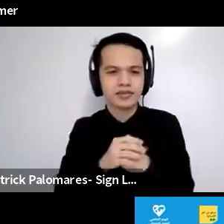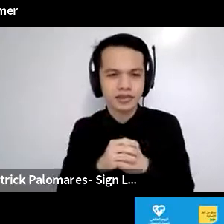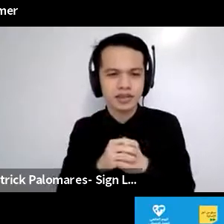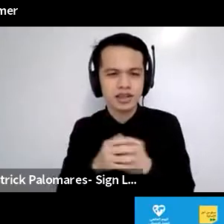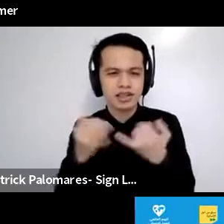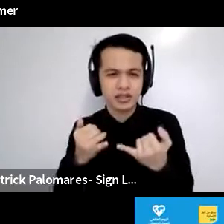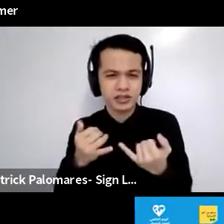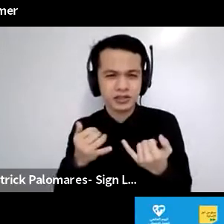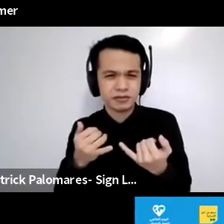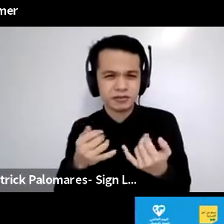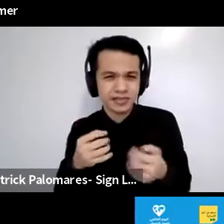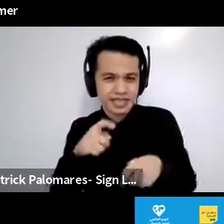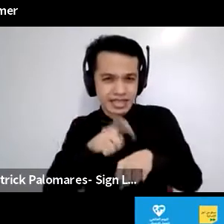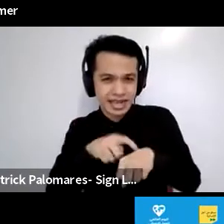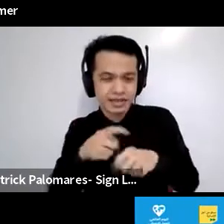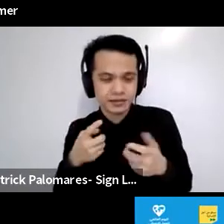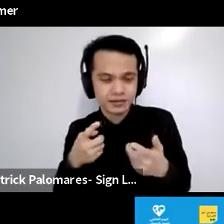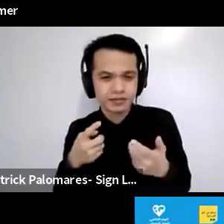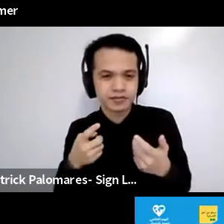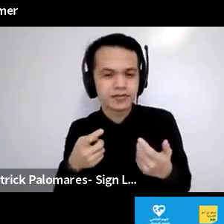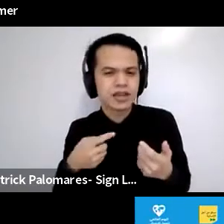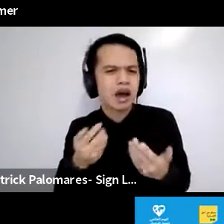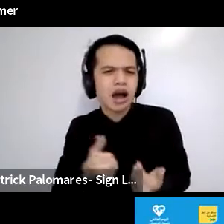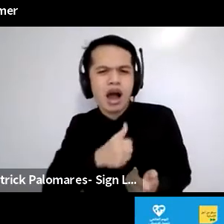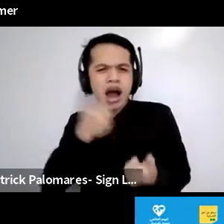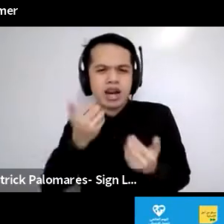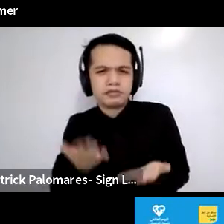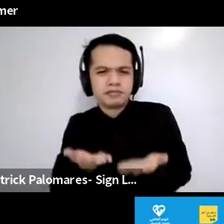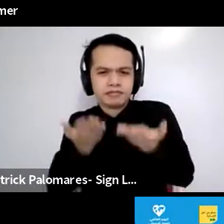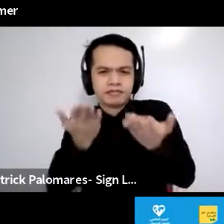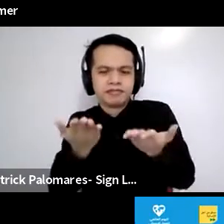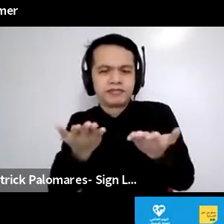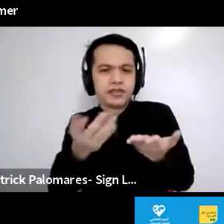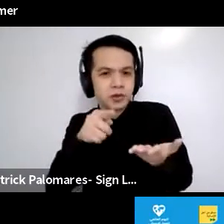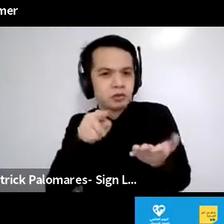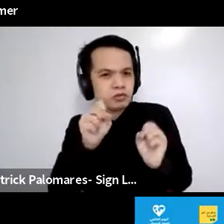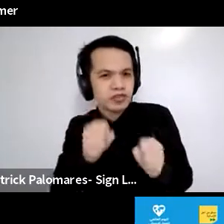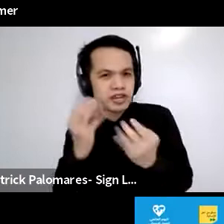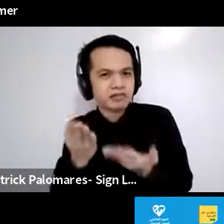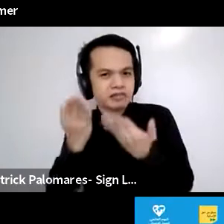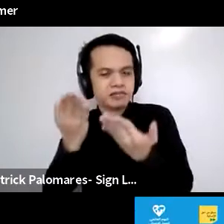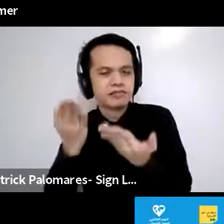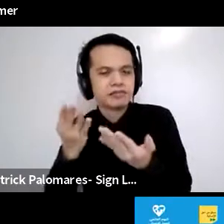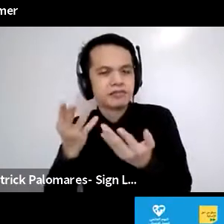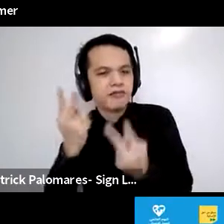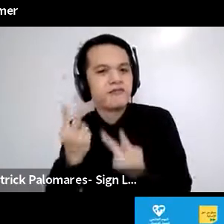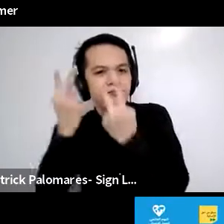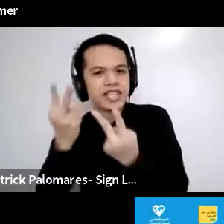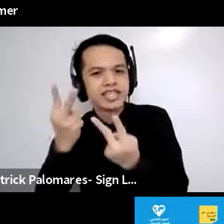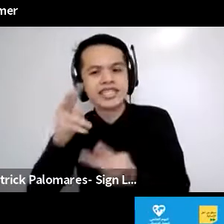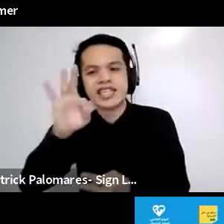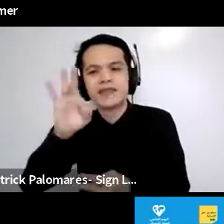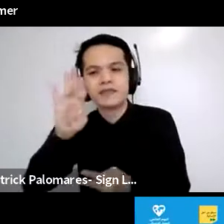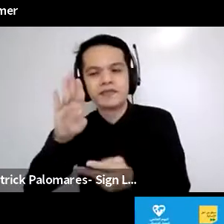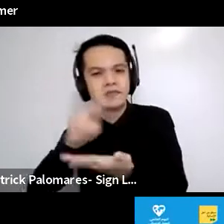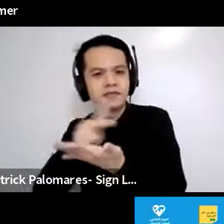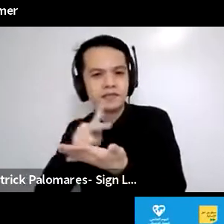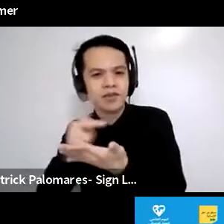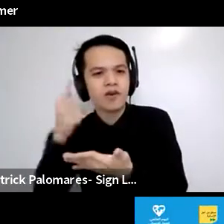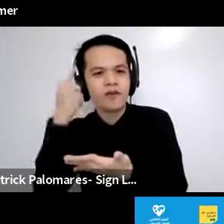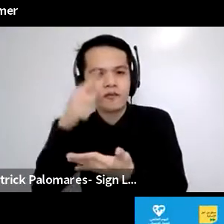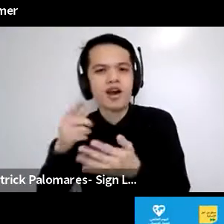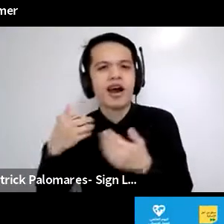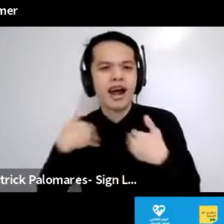time, for other examples, you may also visit Oxfam Philippines Facebook page for the series